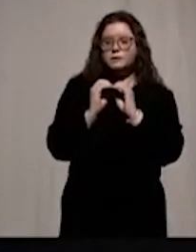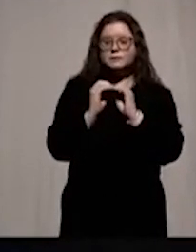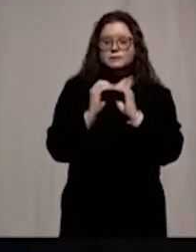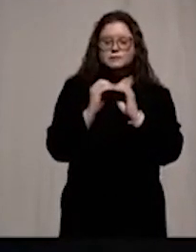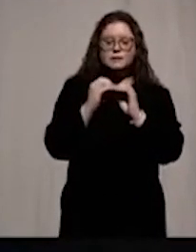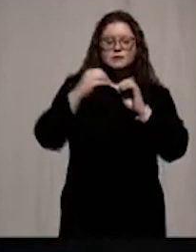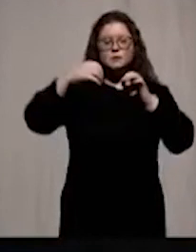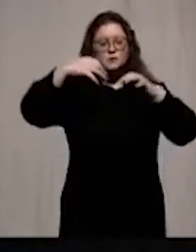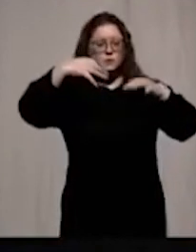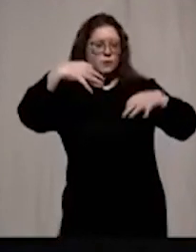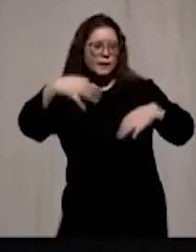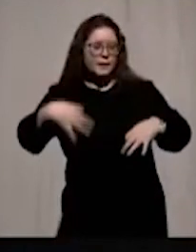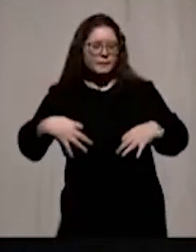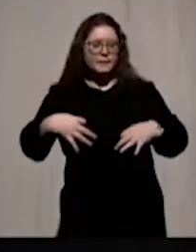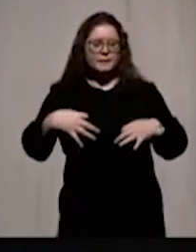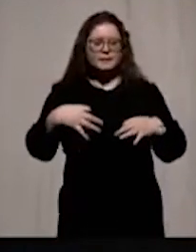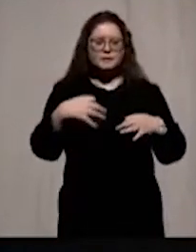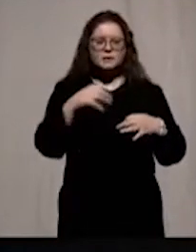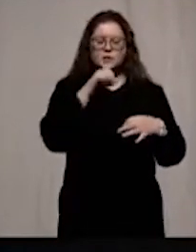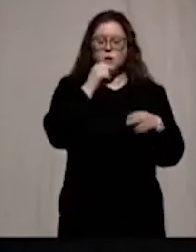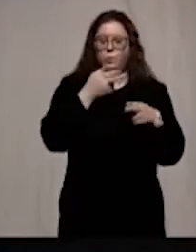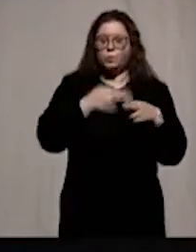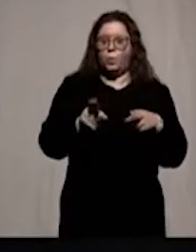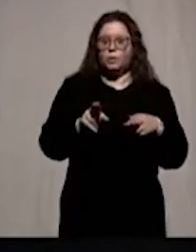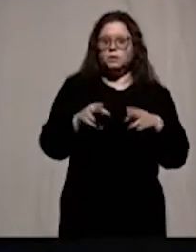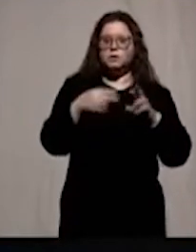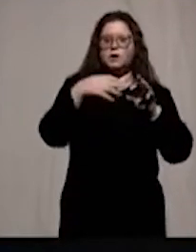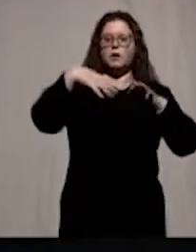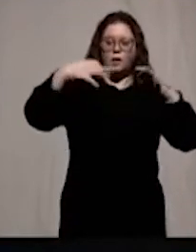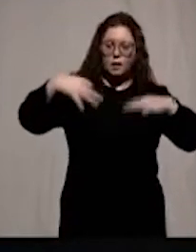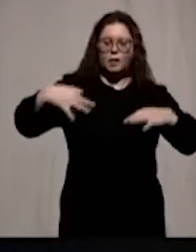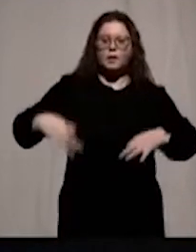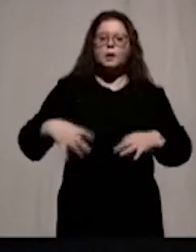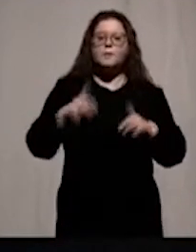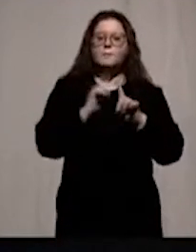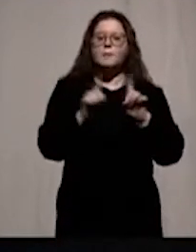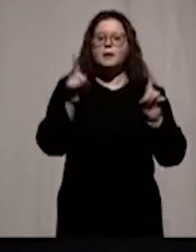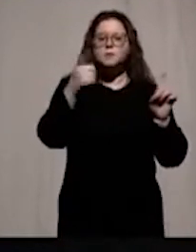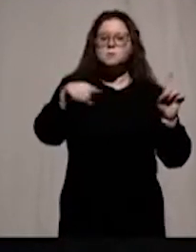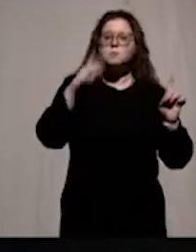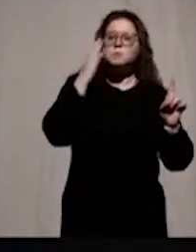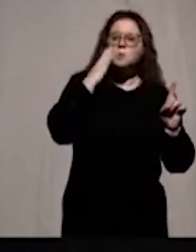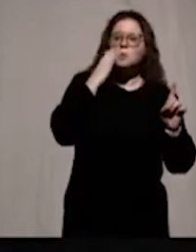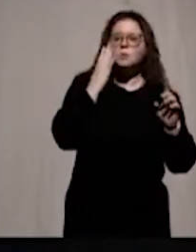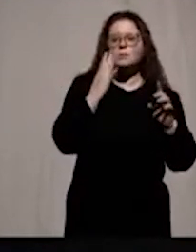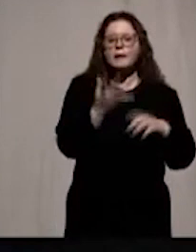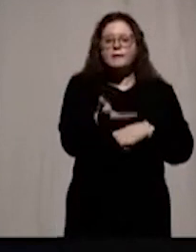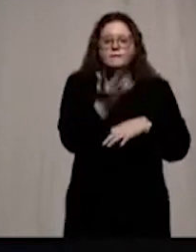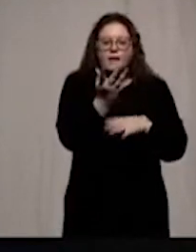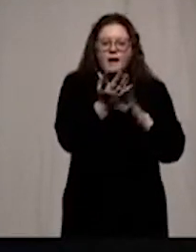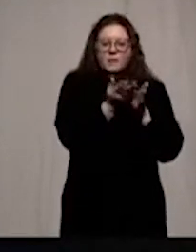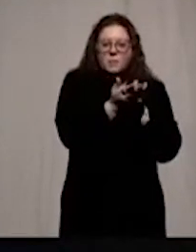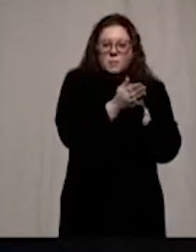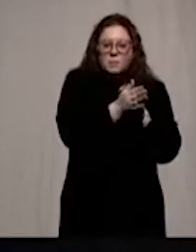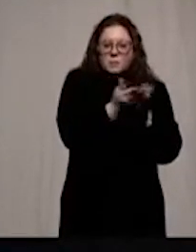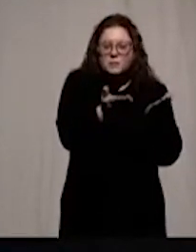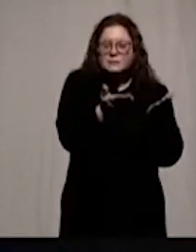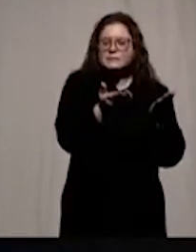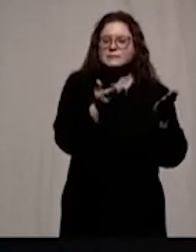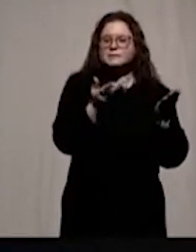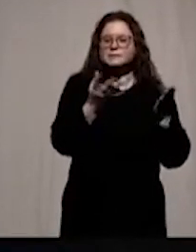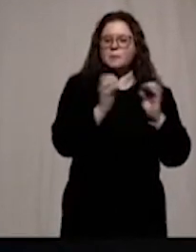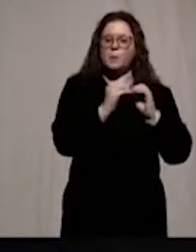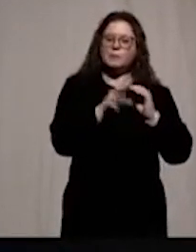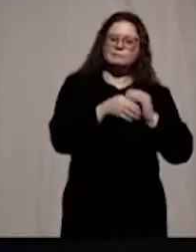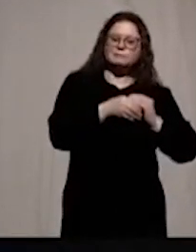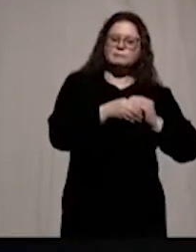describing. It wasn't very short, but you were like very aware. So instead of just books, it was 5 little books, like there was a little bit extra